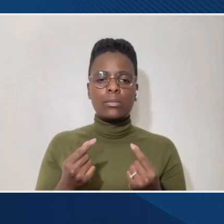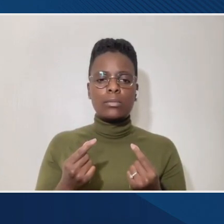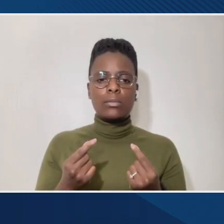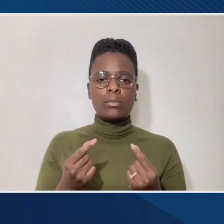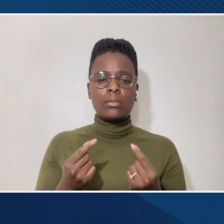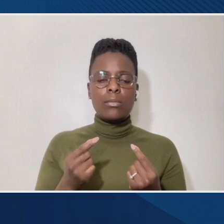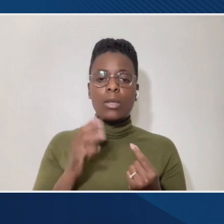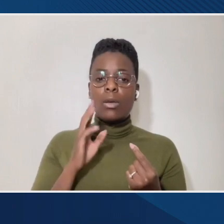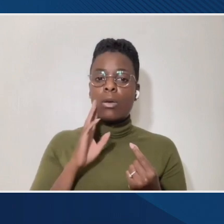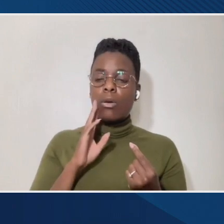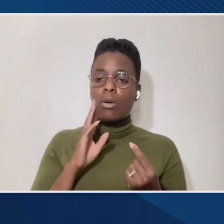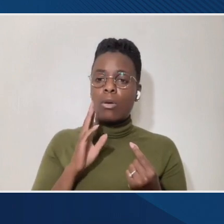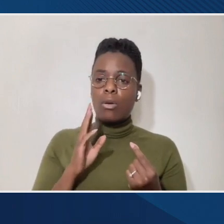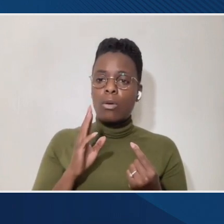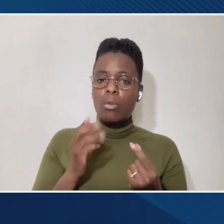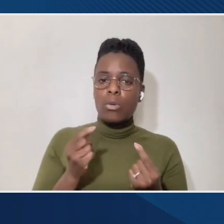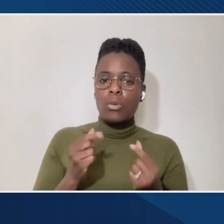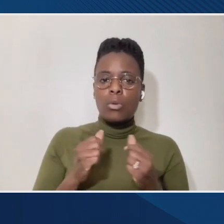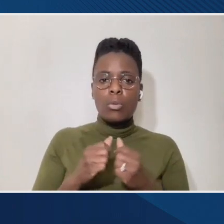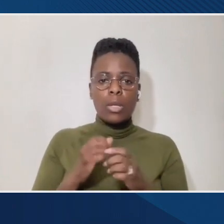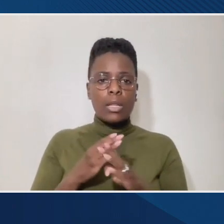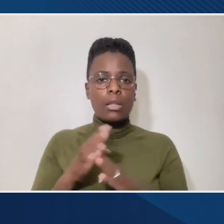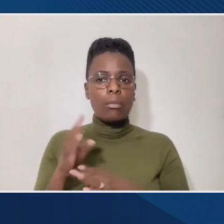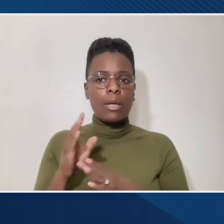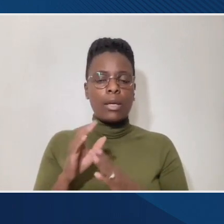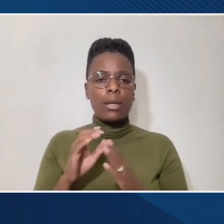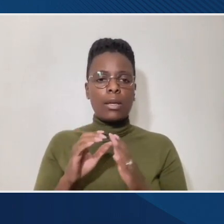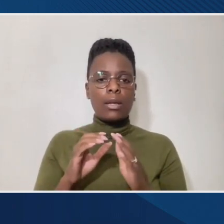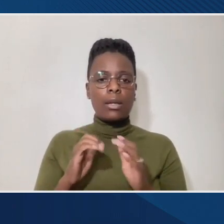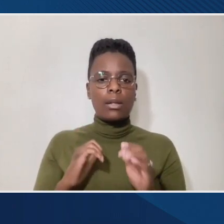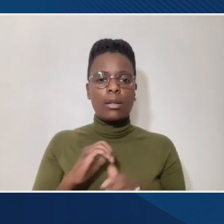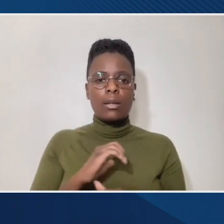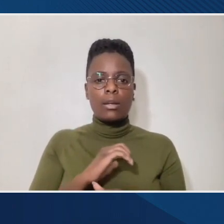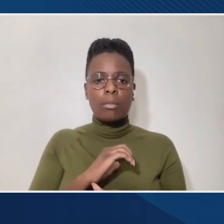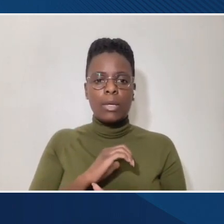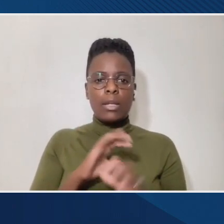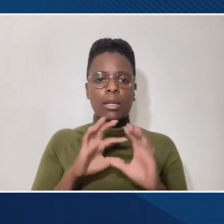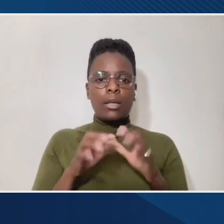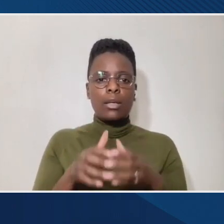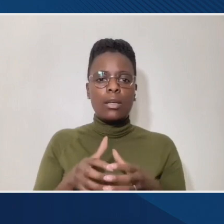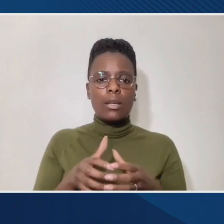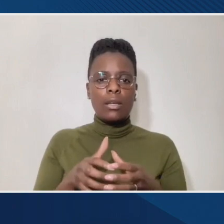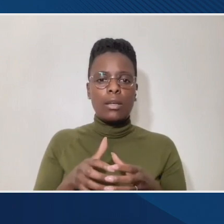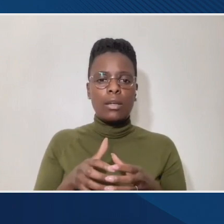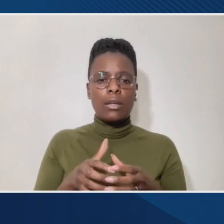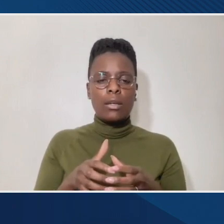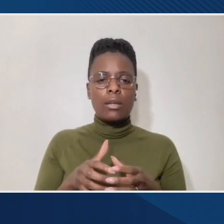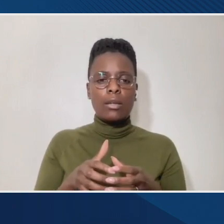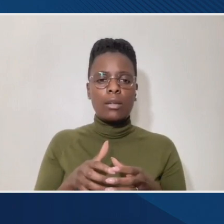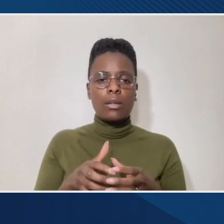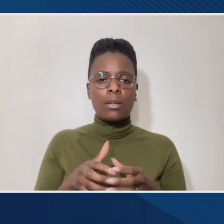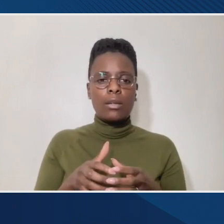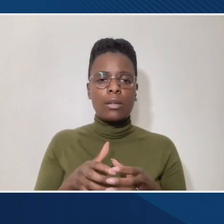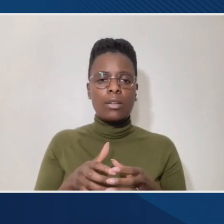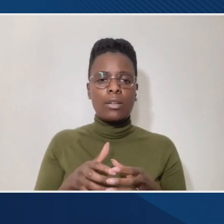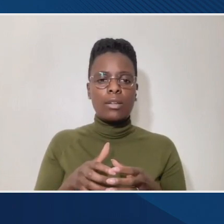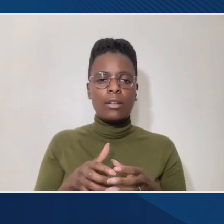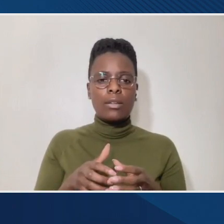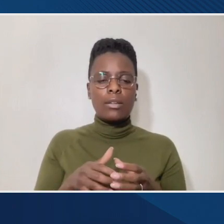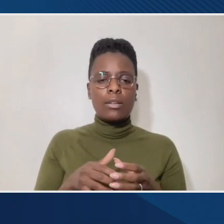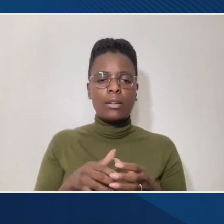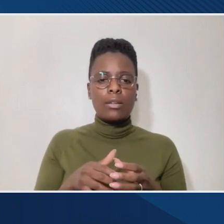would you say, like, without the stipend, I couldn't support it because it would be